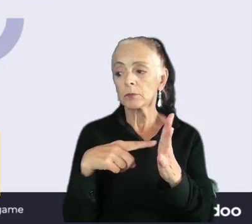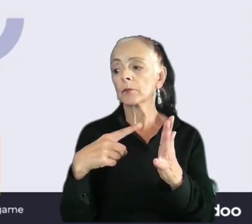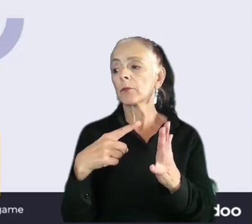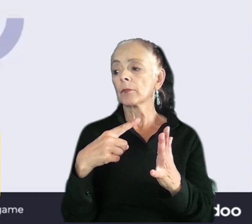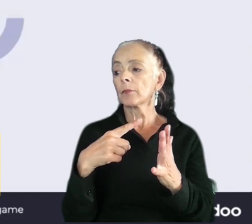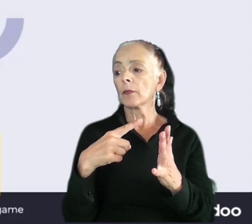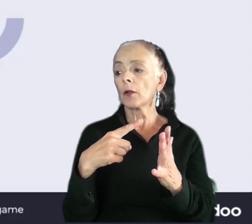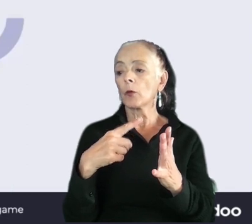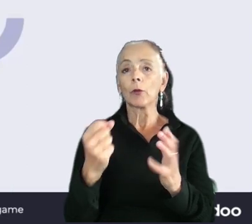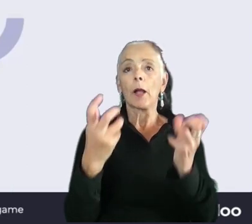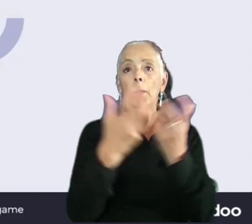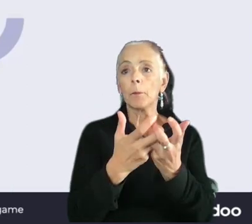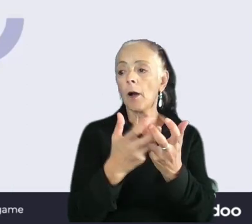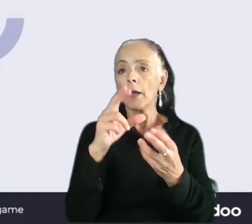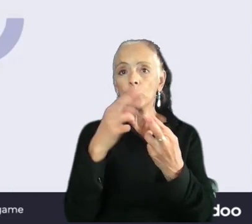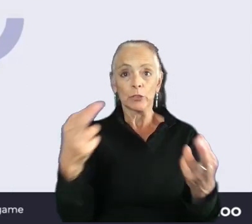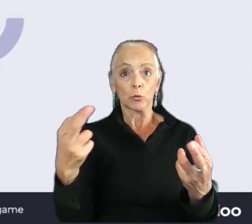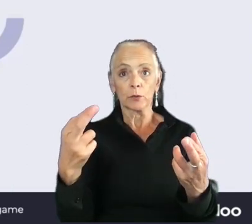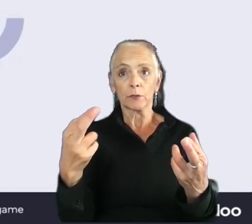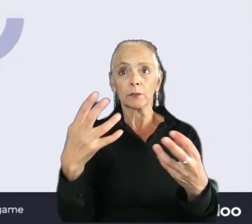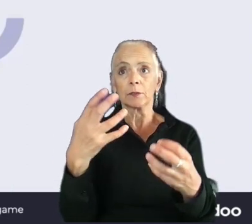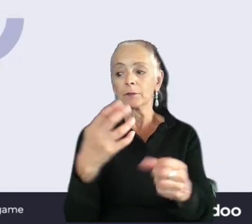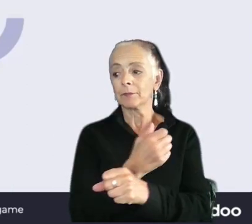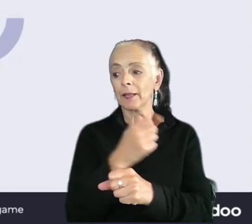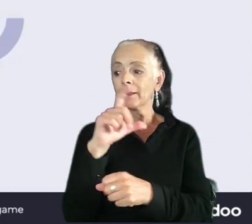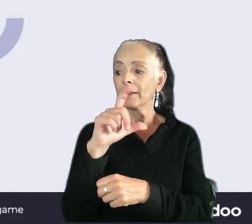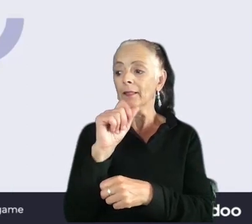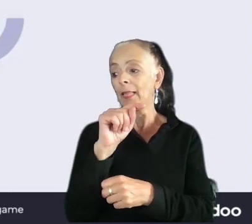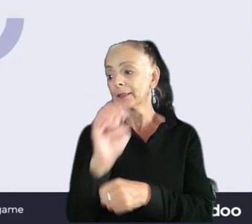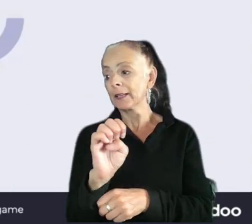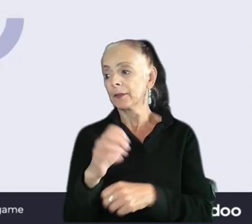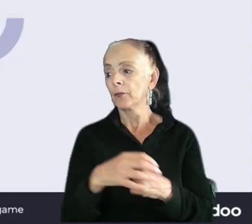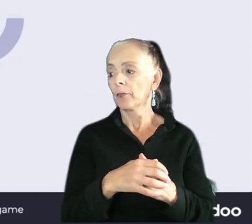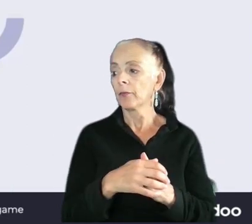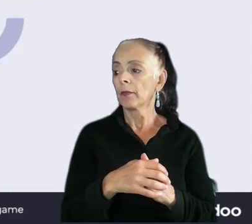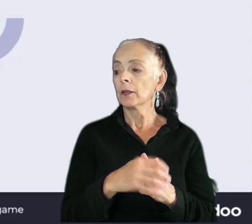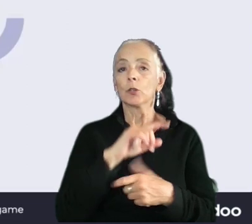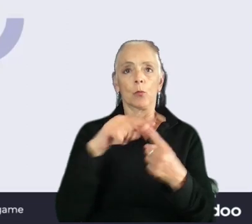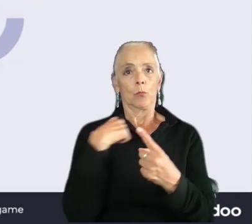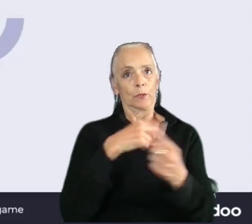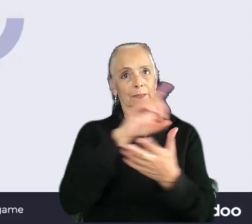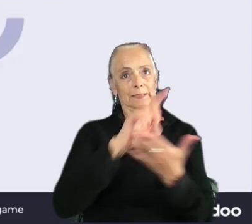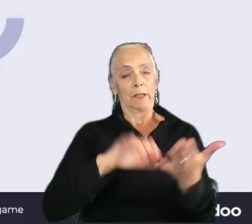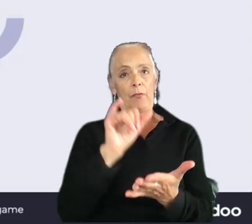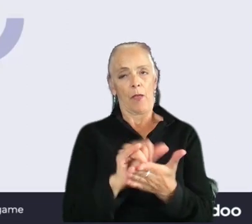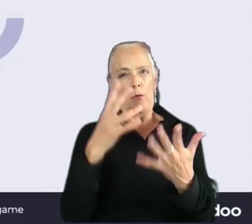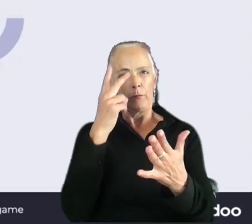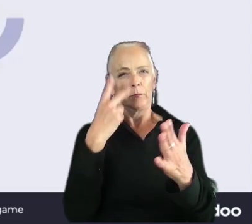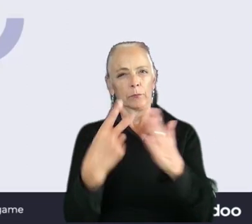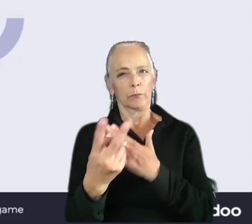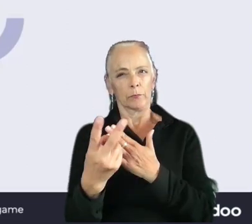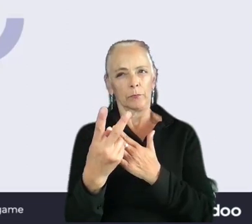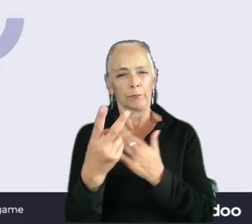can even combine these resources together to get a latte. So when it was designed, we already anticipated that it